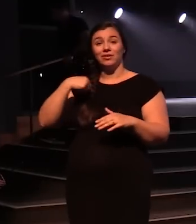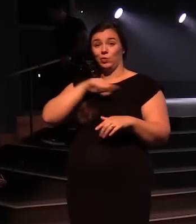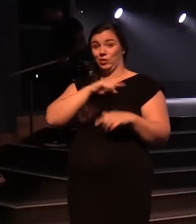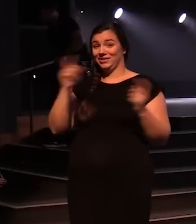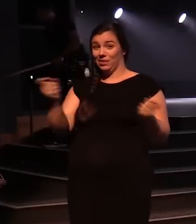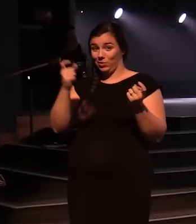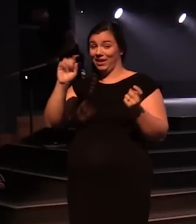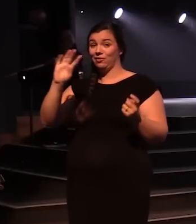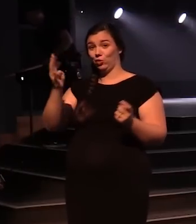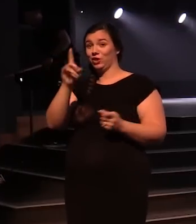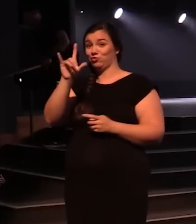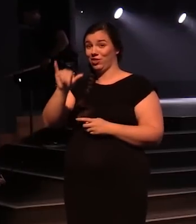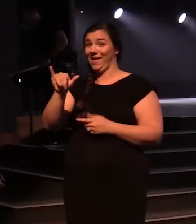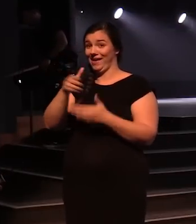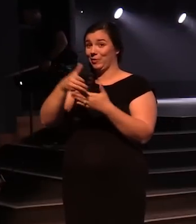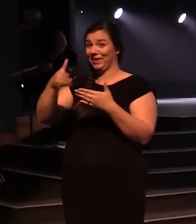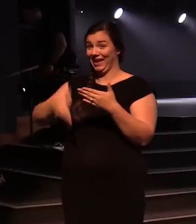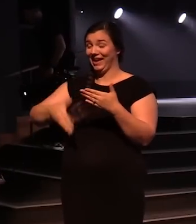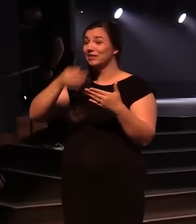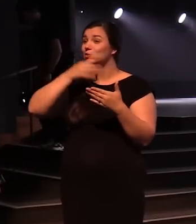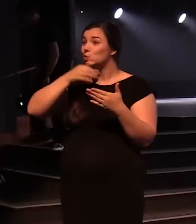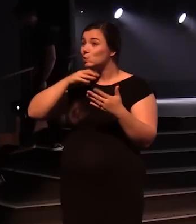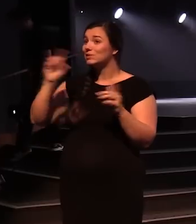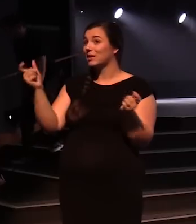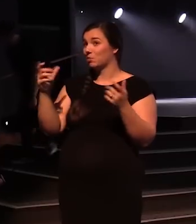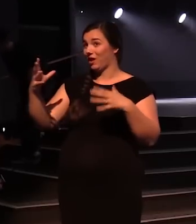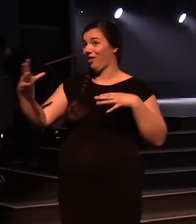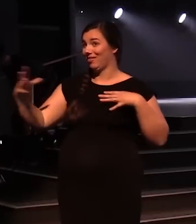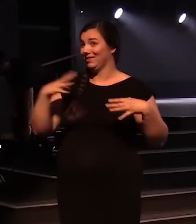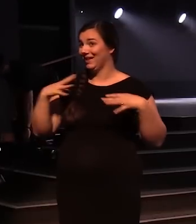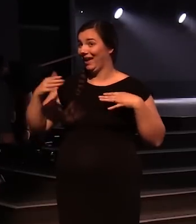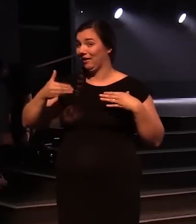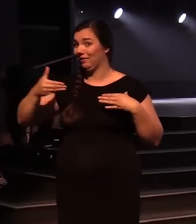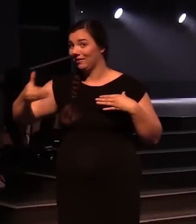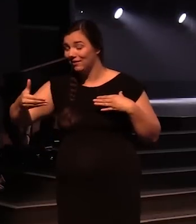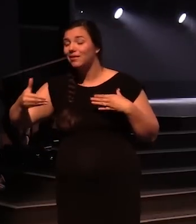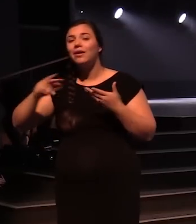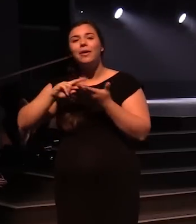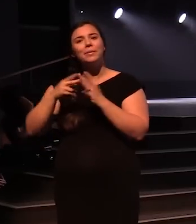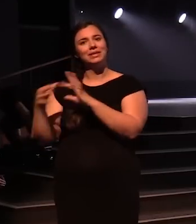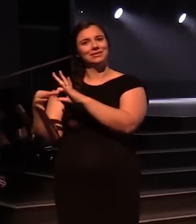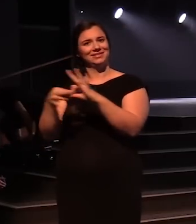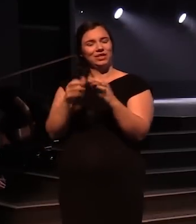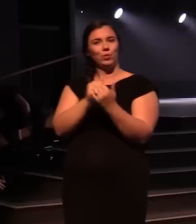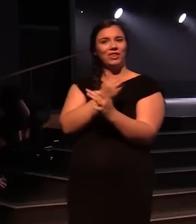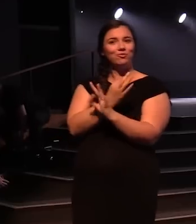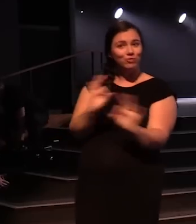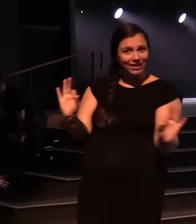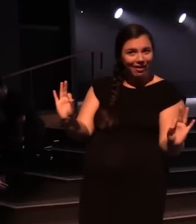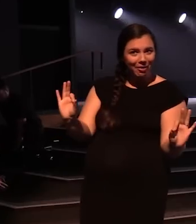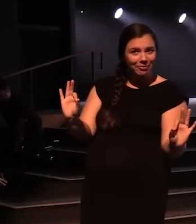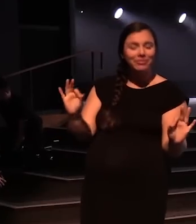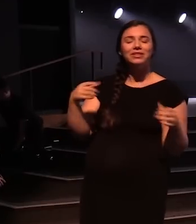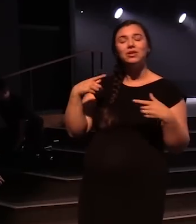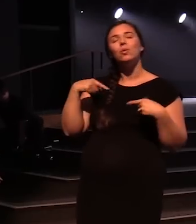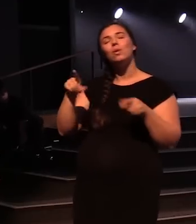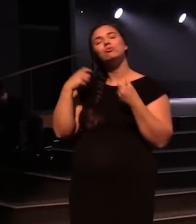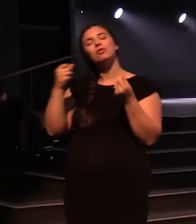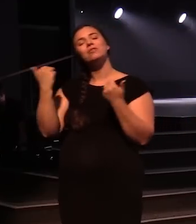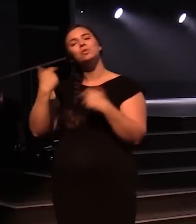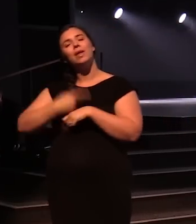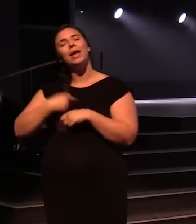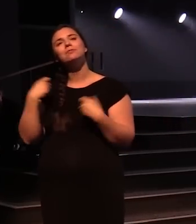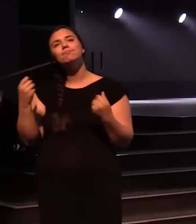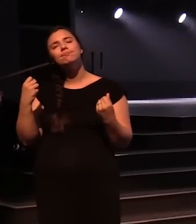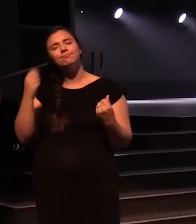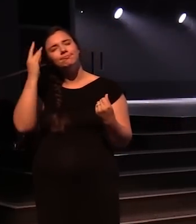July weekend, and as we're gearing up to celebrate a holiday that's synonymous with freedom, as I was driving in today, I was reminded